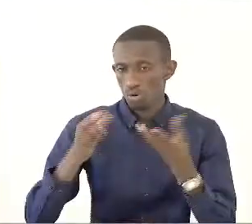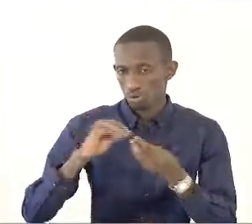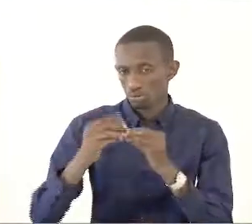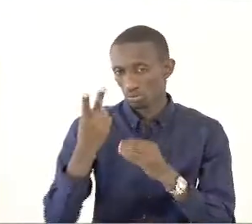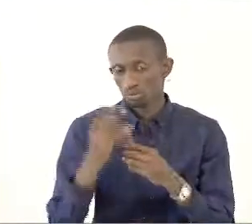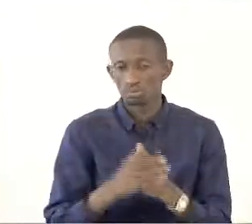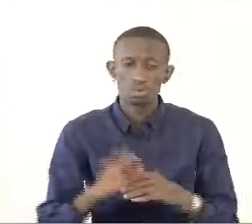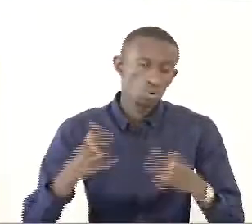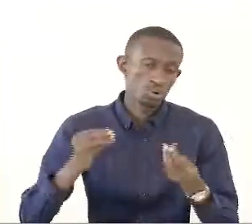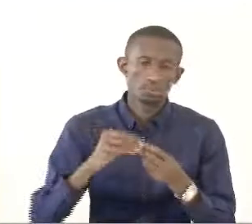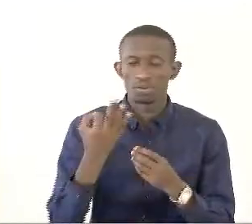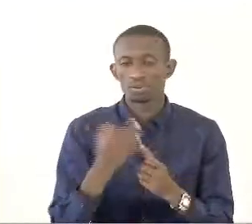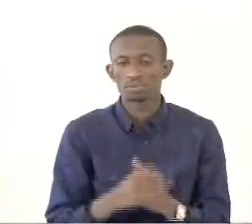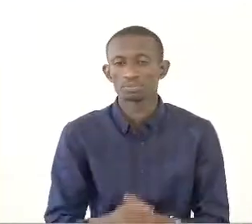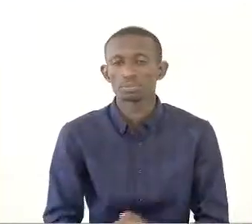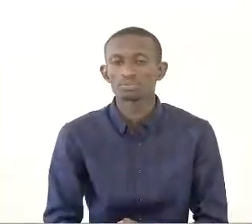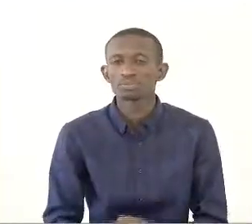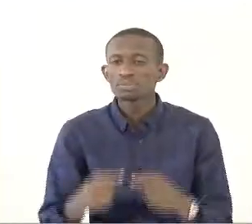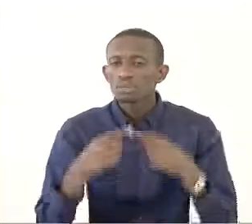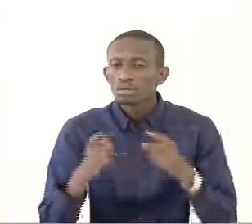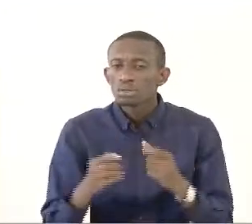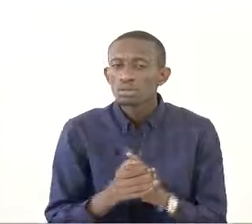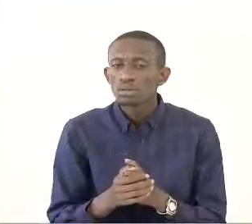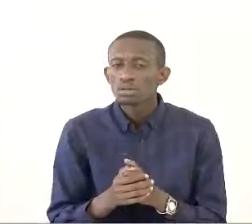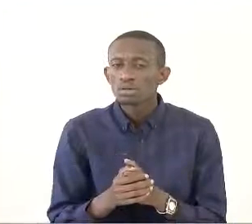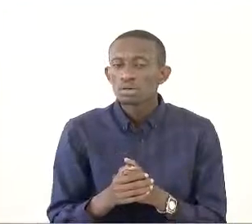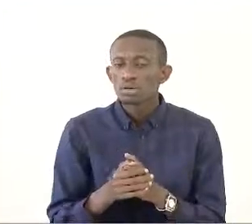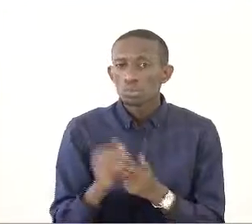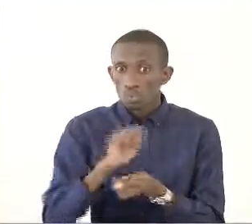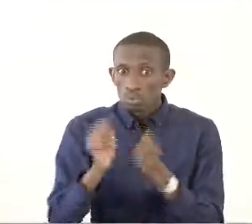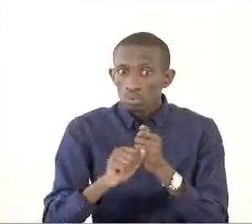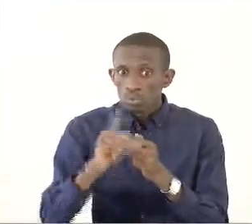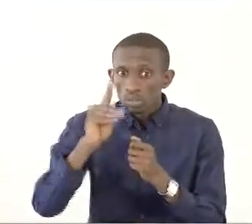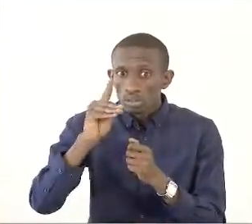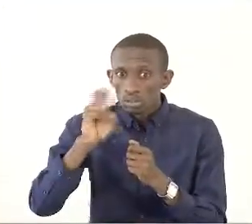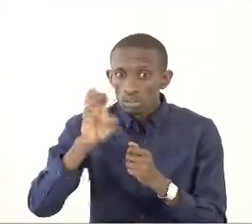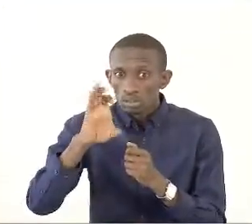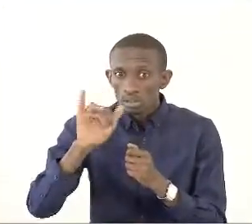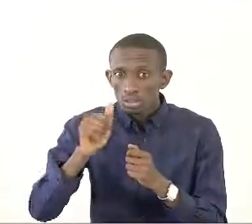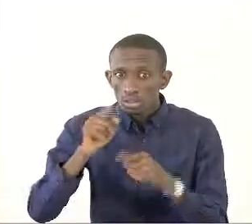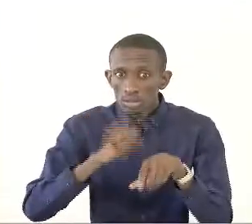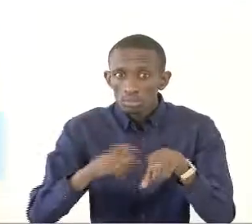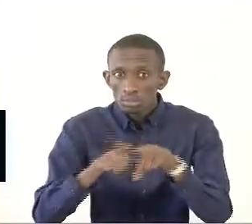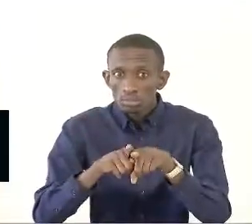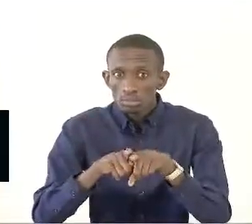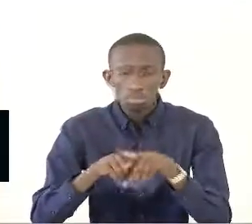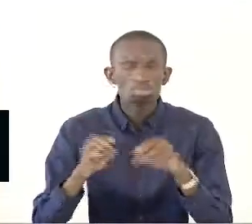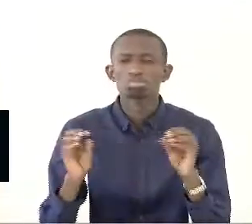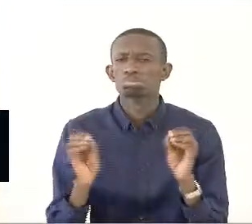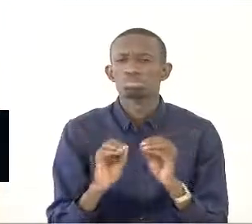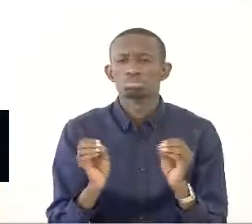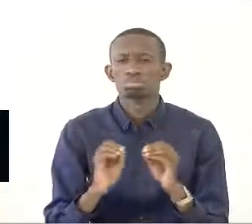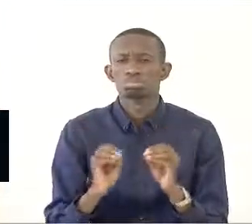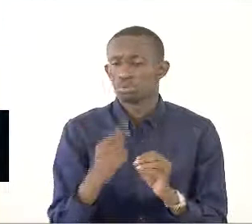one, or this one. But they are not going to decay just at the same time.